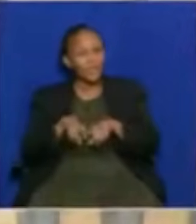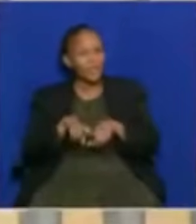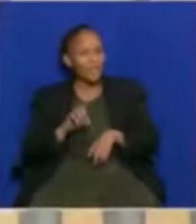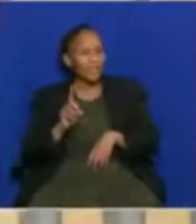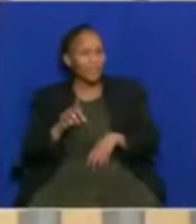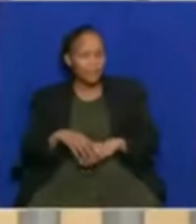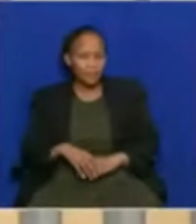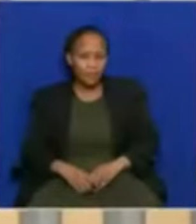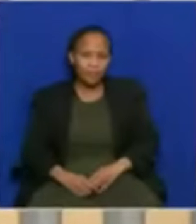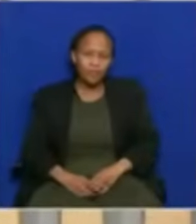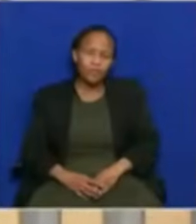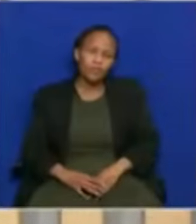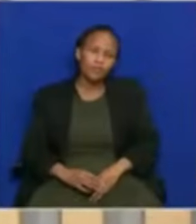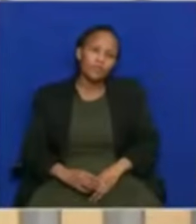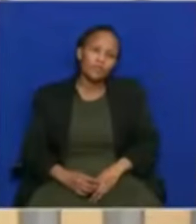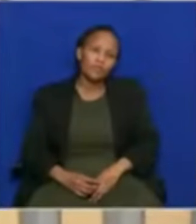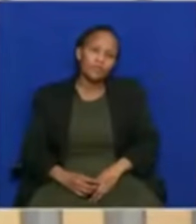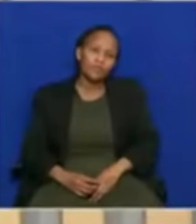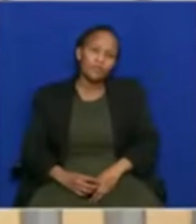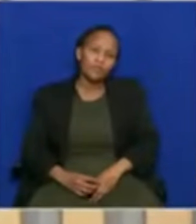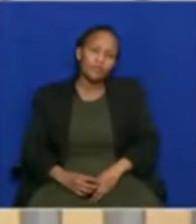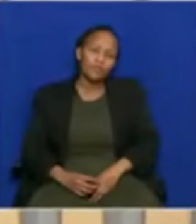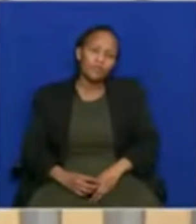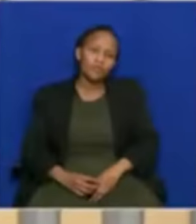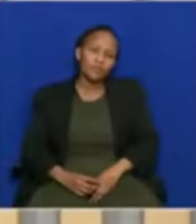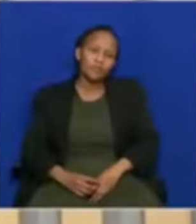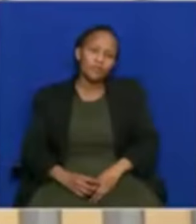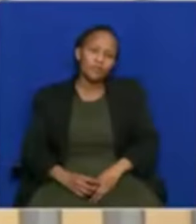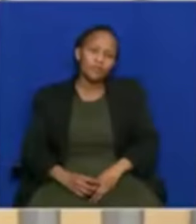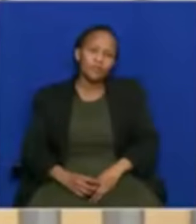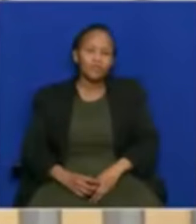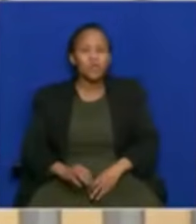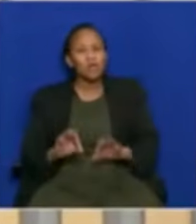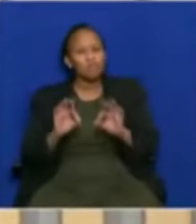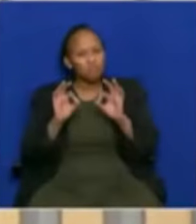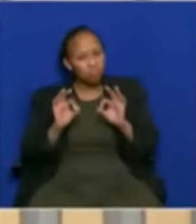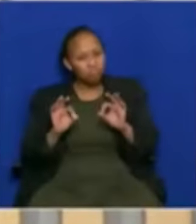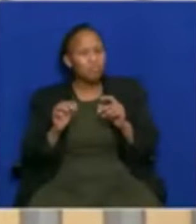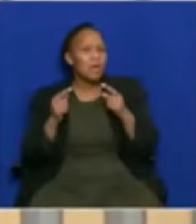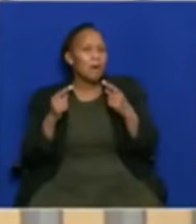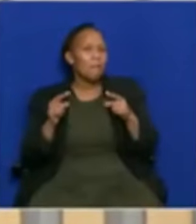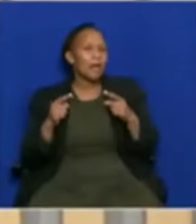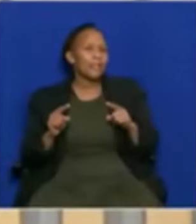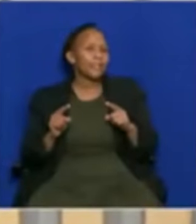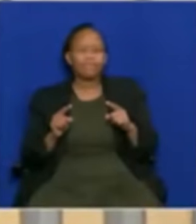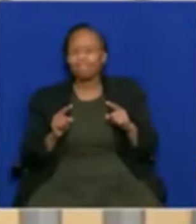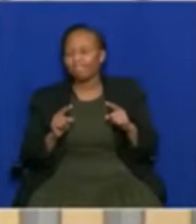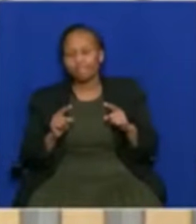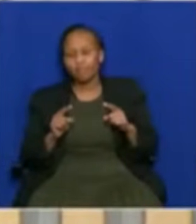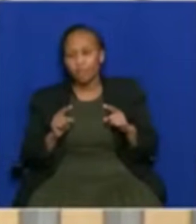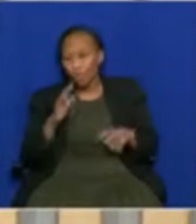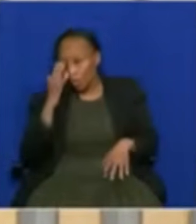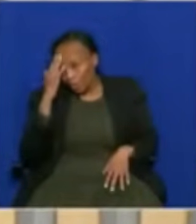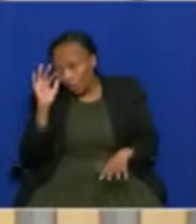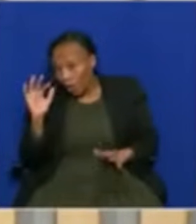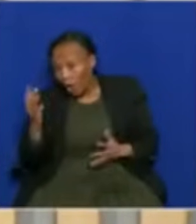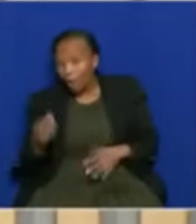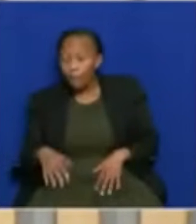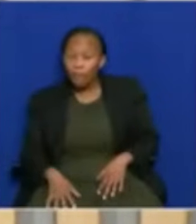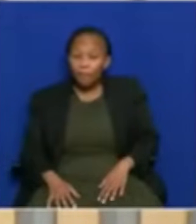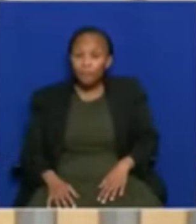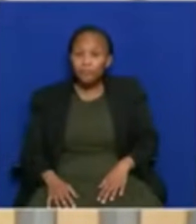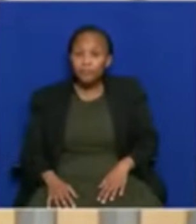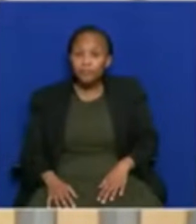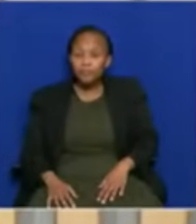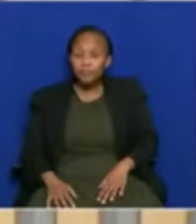is that they were not properly marked. How would you know? Right? How would you know? Because we had it, we